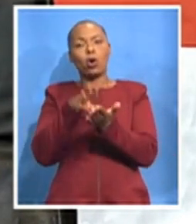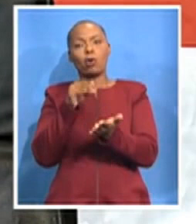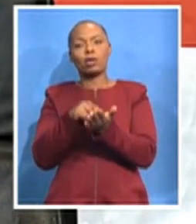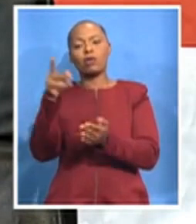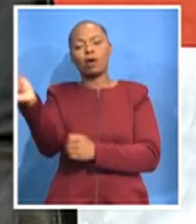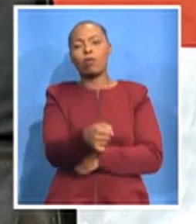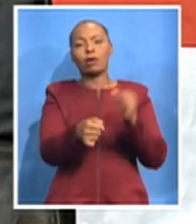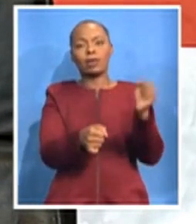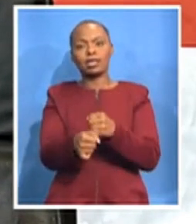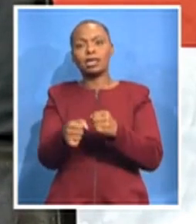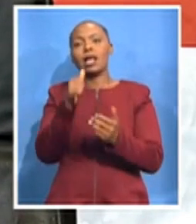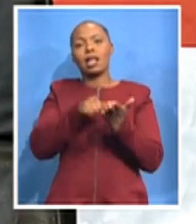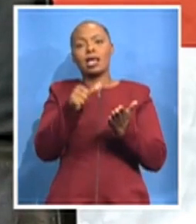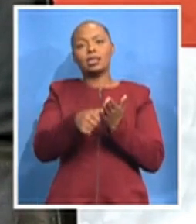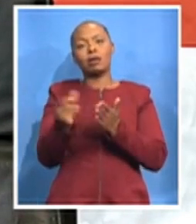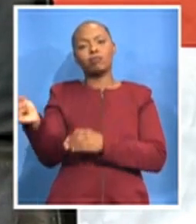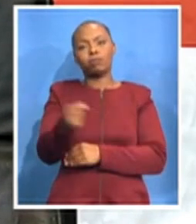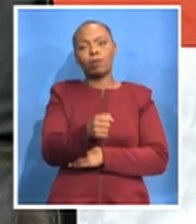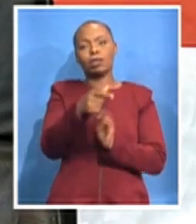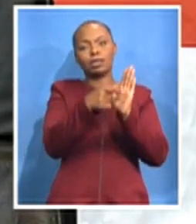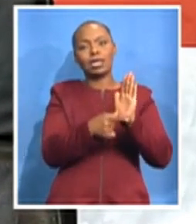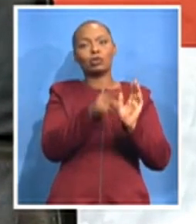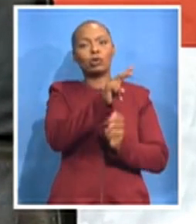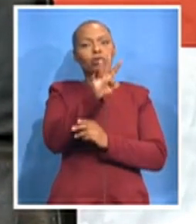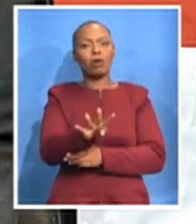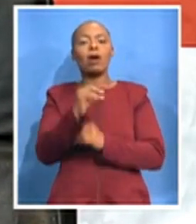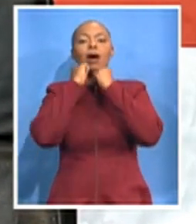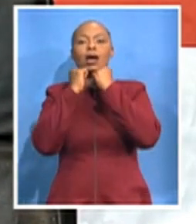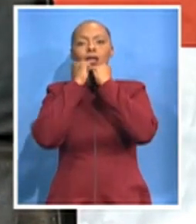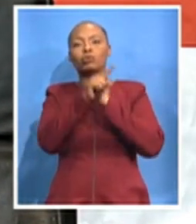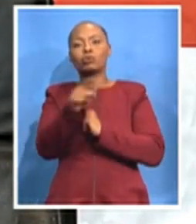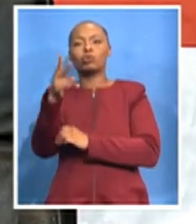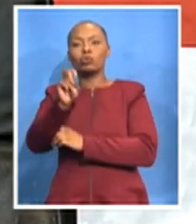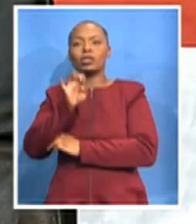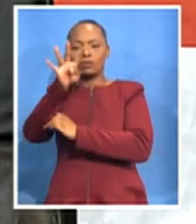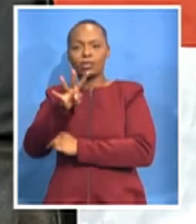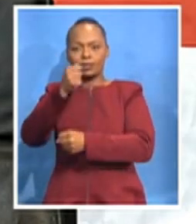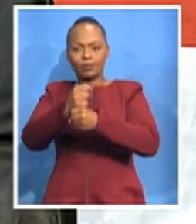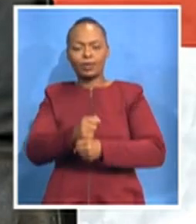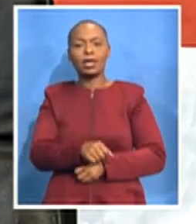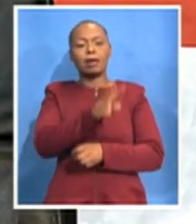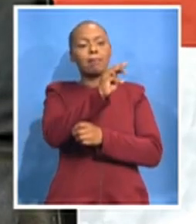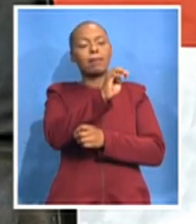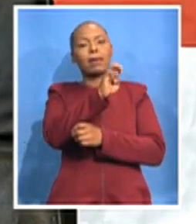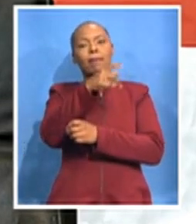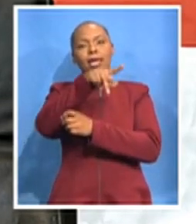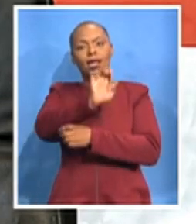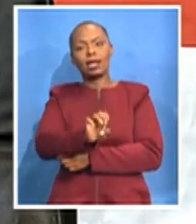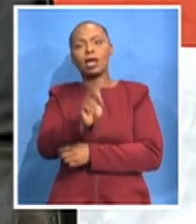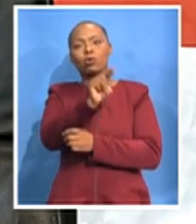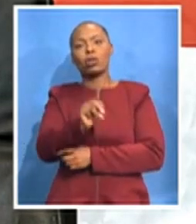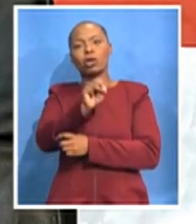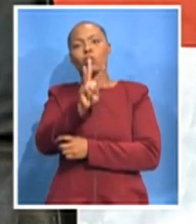24 August 2014 from the Lepelle Northern Water Board to LTE